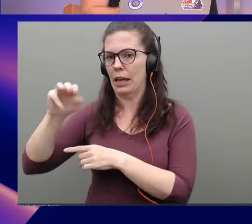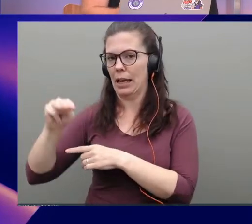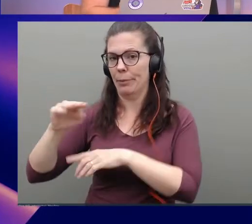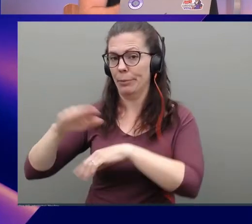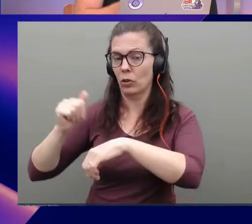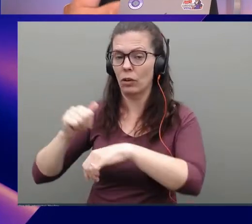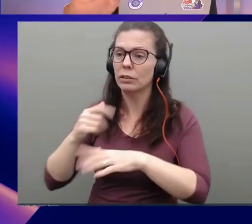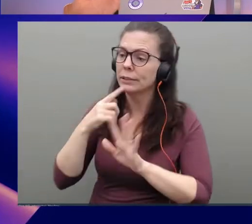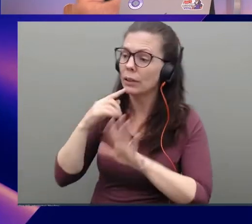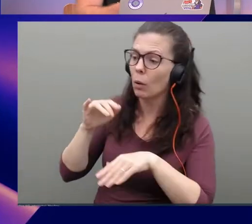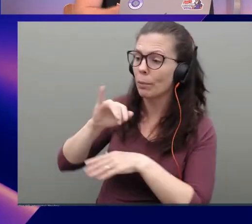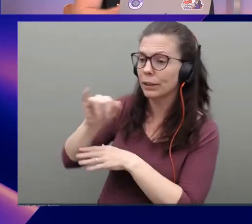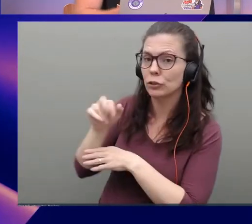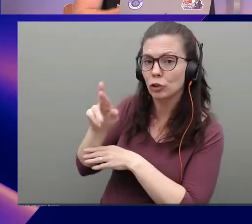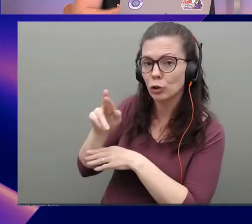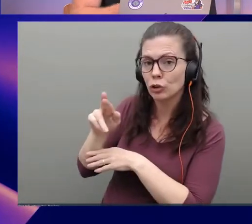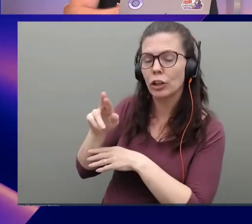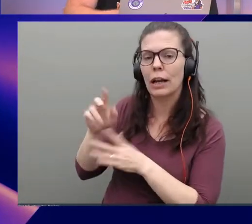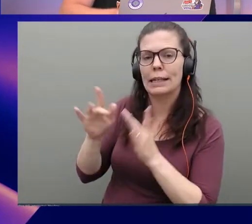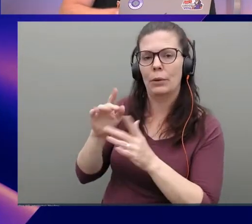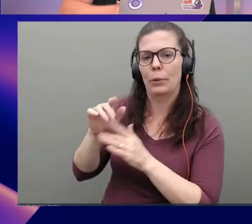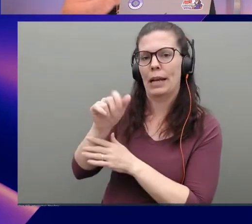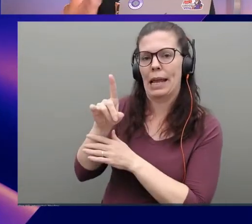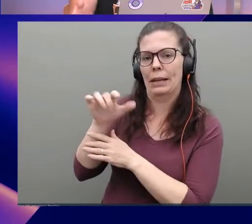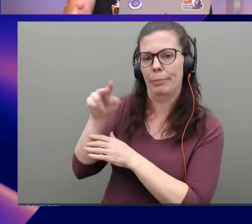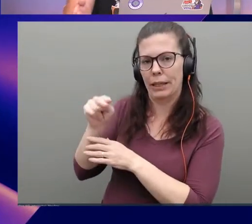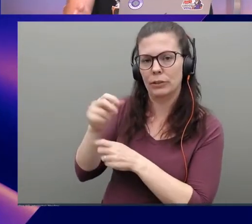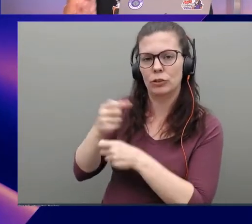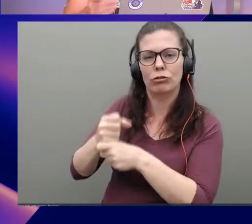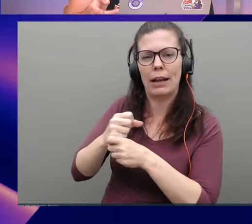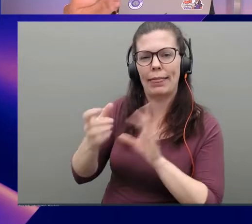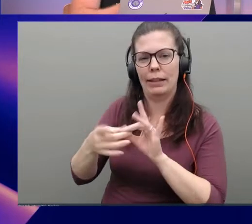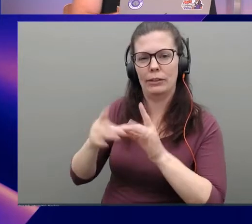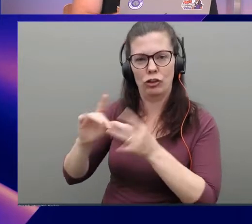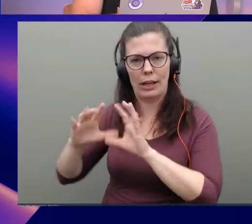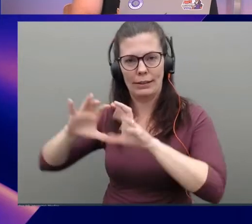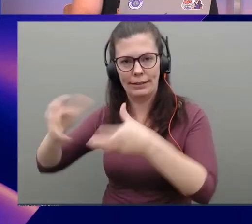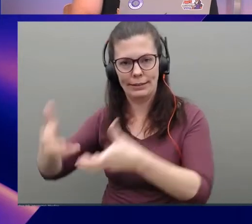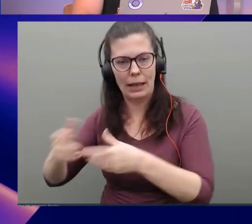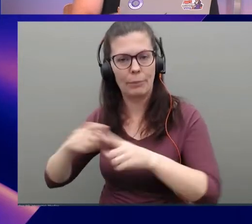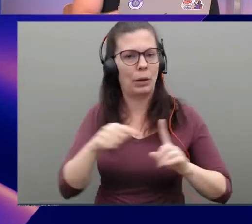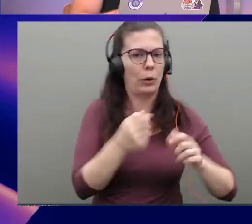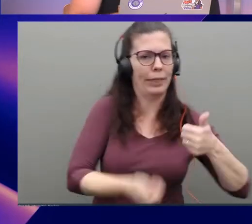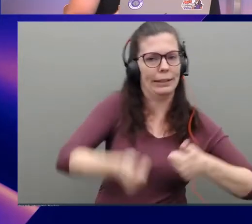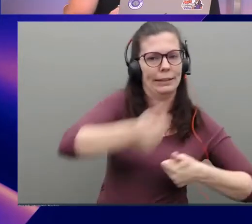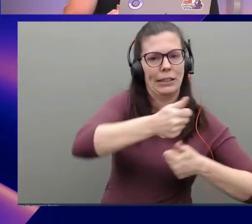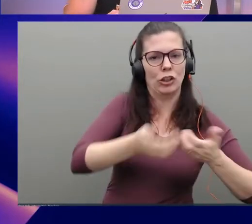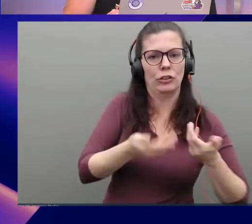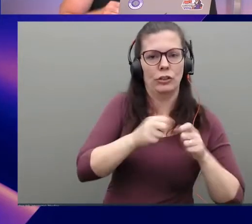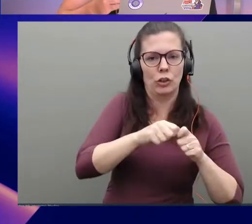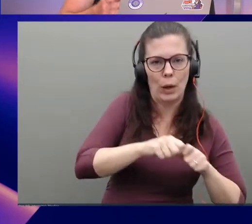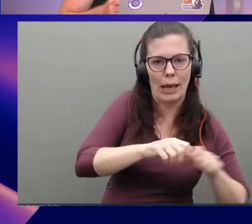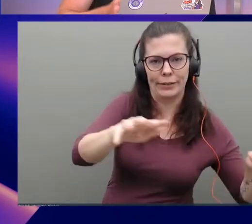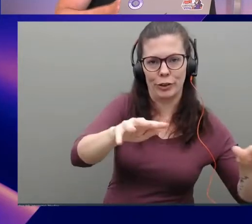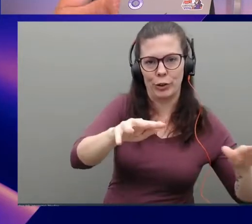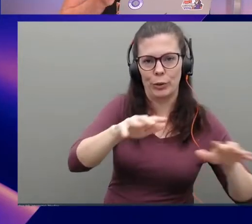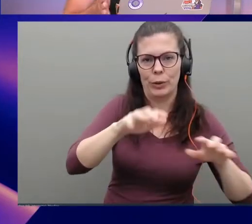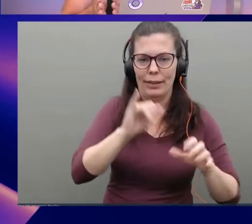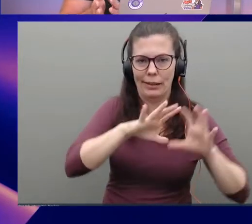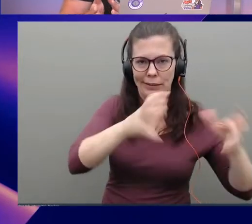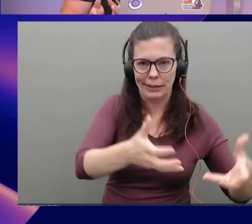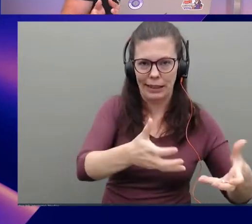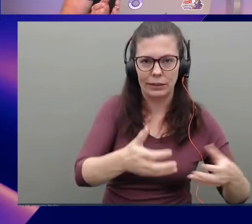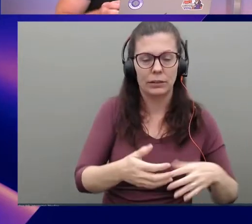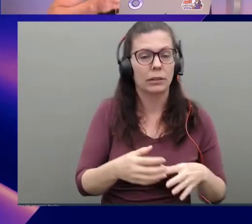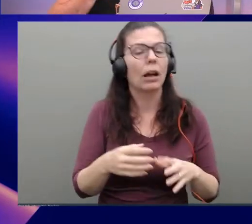network administrators to be able to create a change set, but I only want the senior network engineers to be able to execute the change set. Oh, that makes so much sense. Yeah. you could say, I only want to